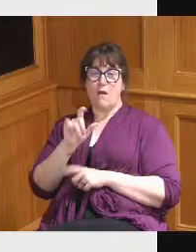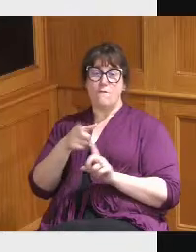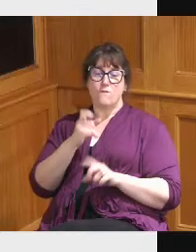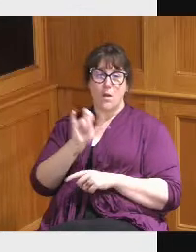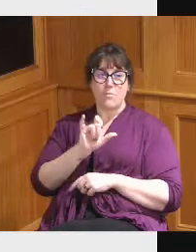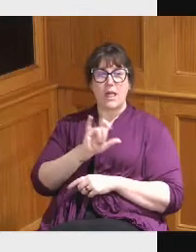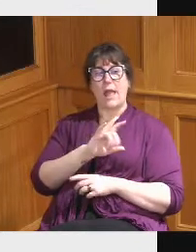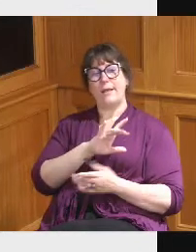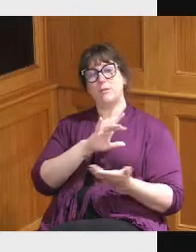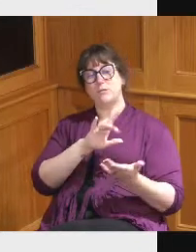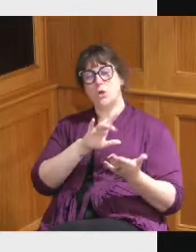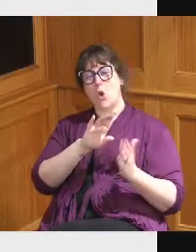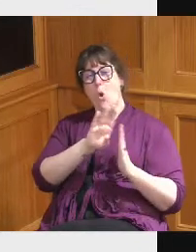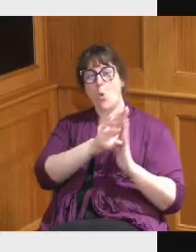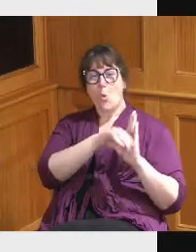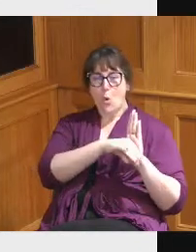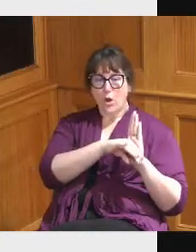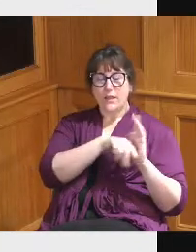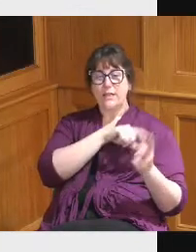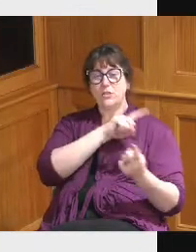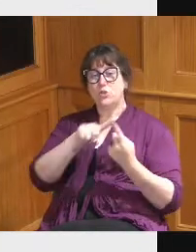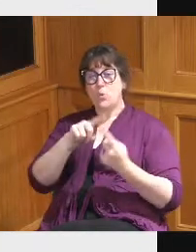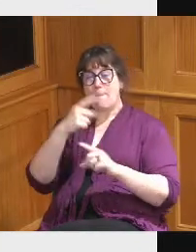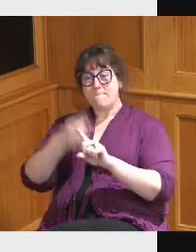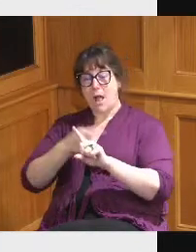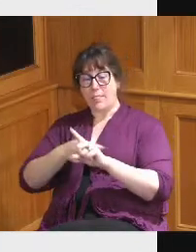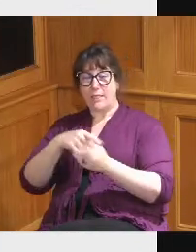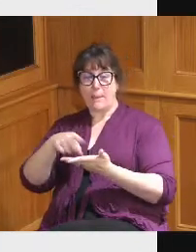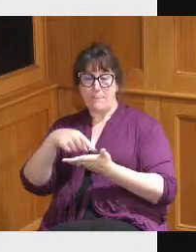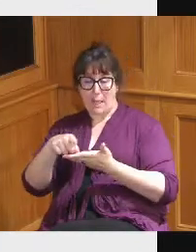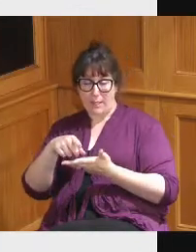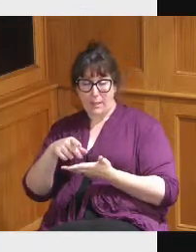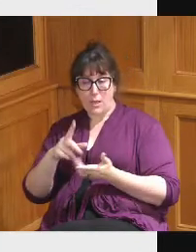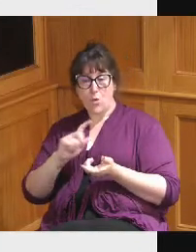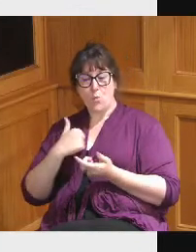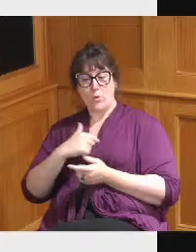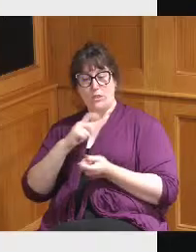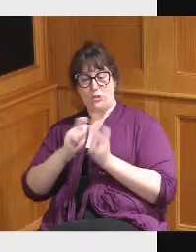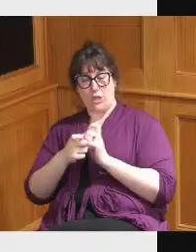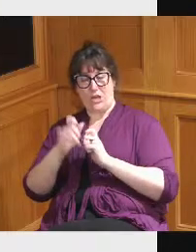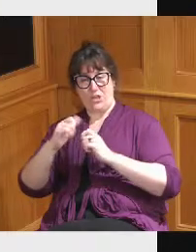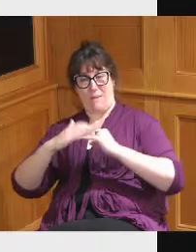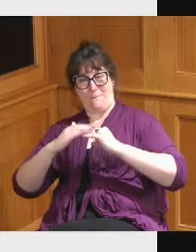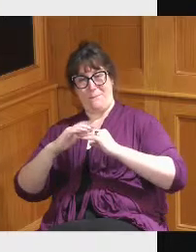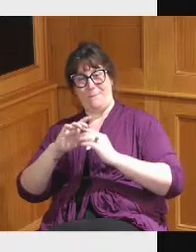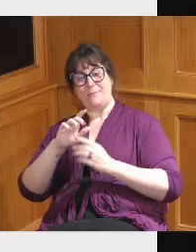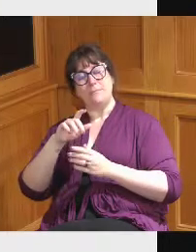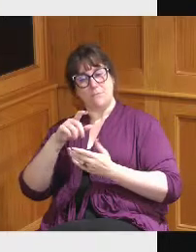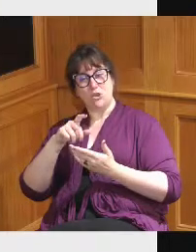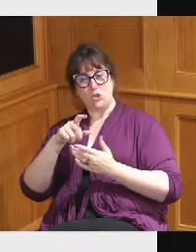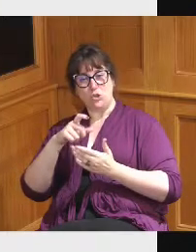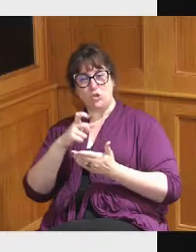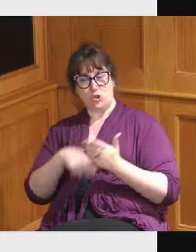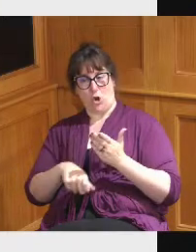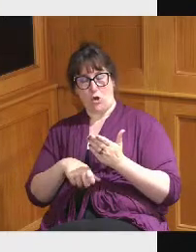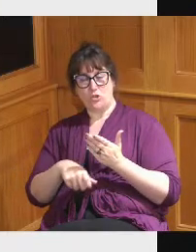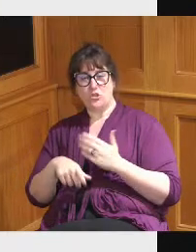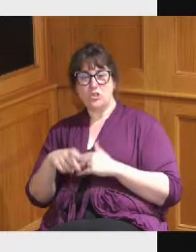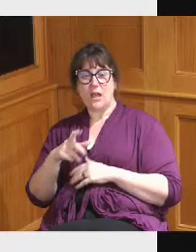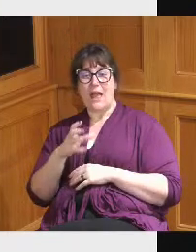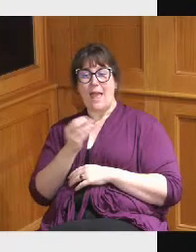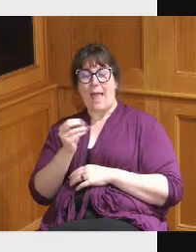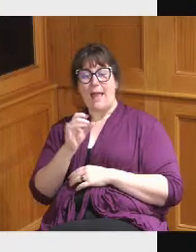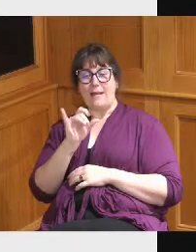also decreased the the minimum base charge at that time, and we implemented the customer